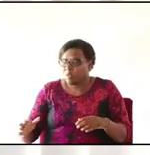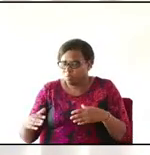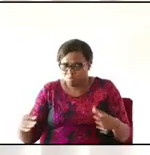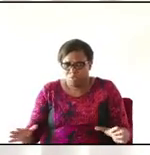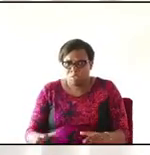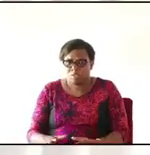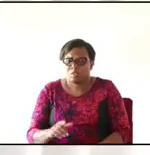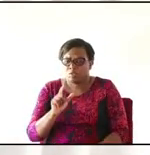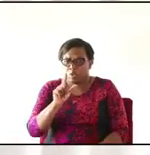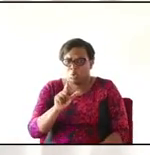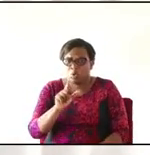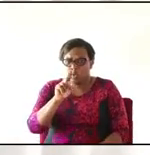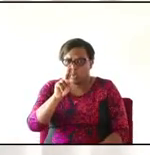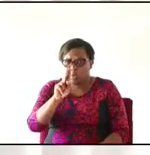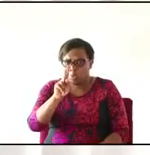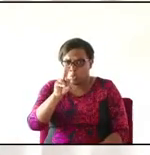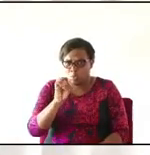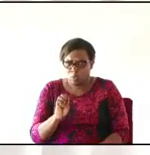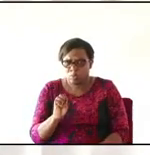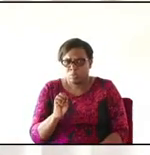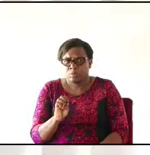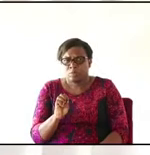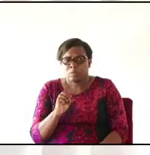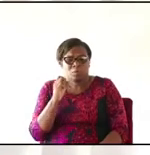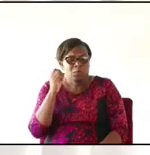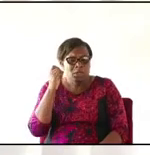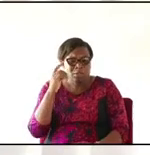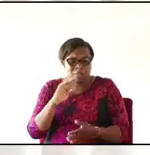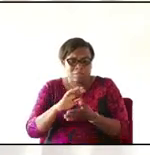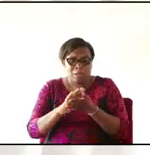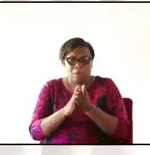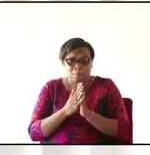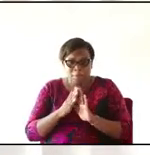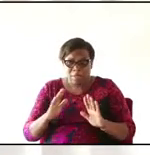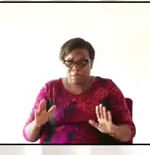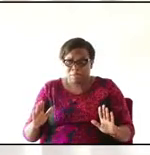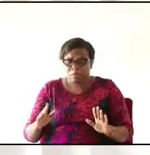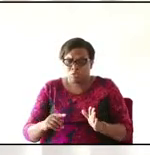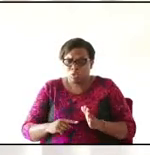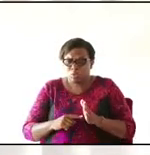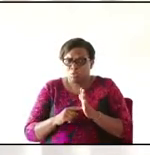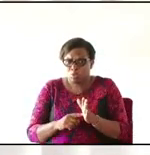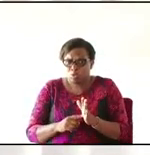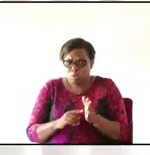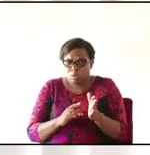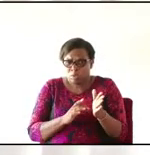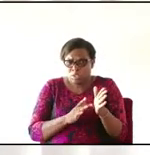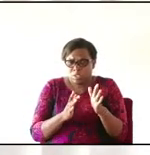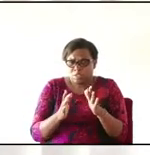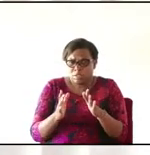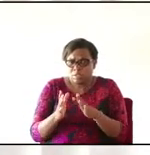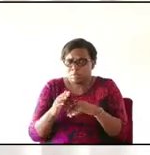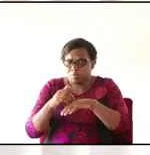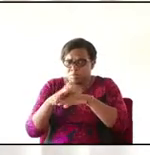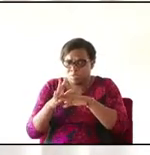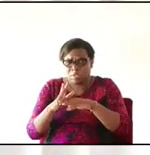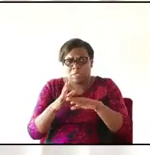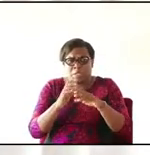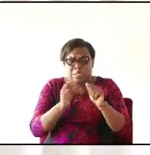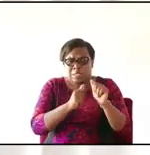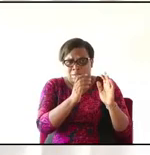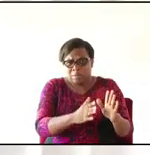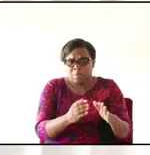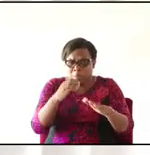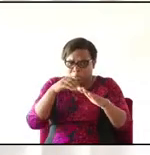Luke is very big on the matter of peace. So he highlights Jesus sending the disciples into